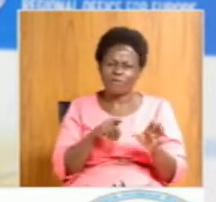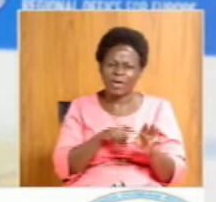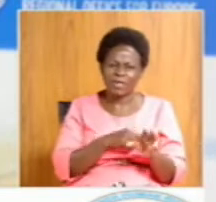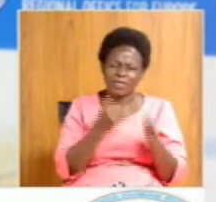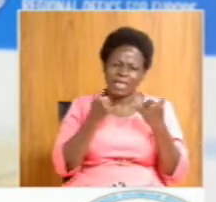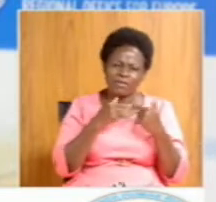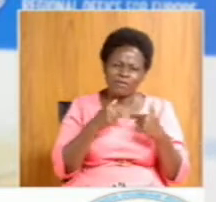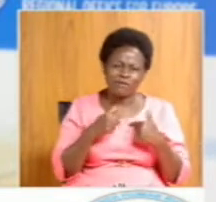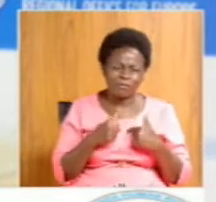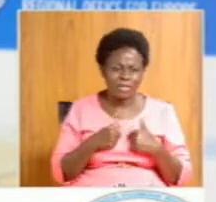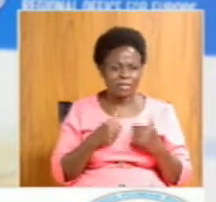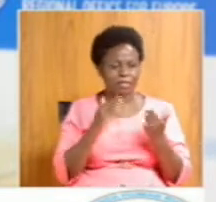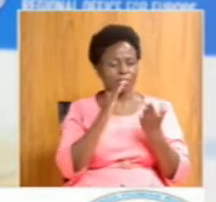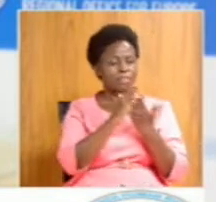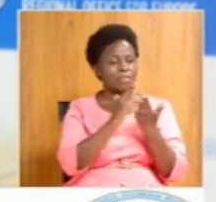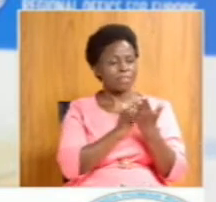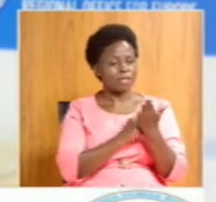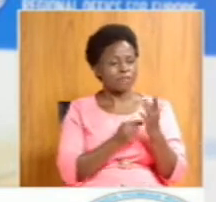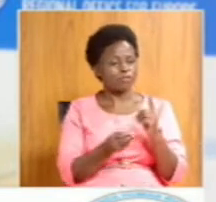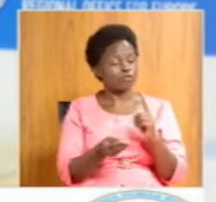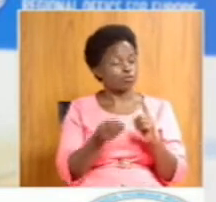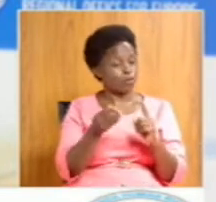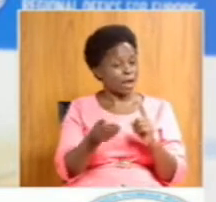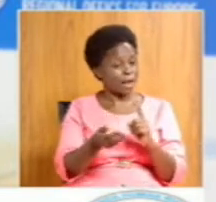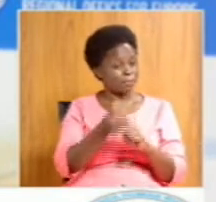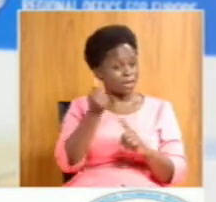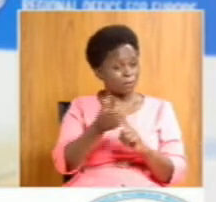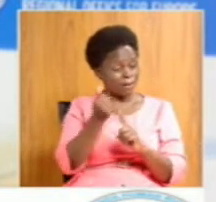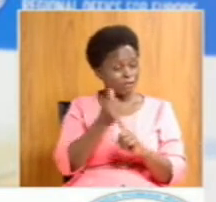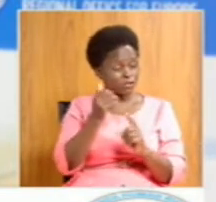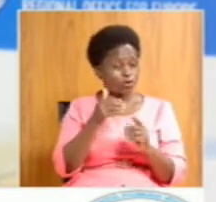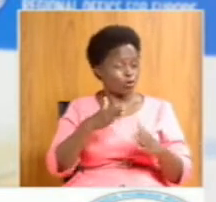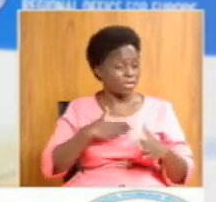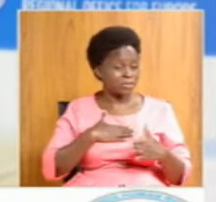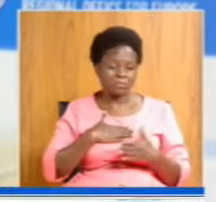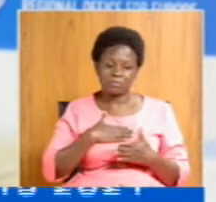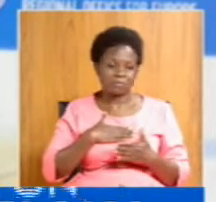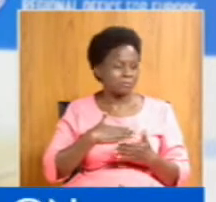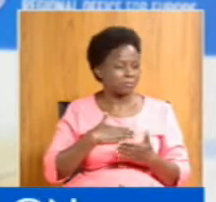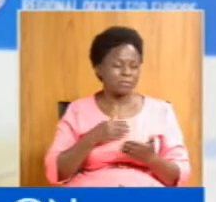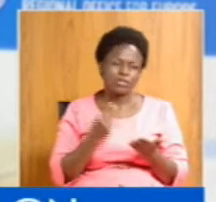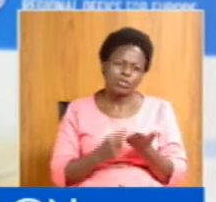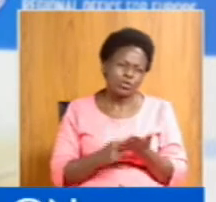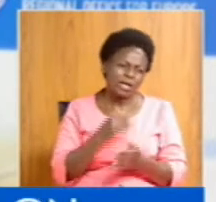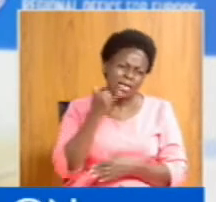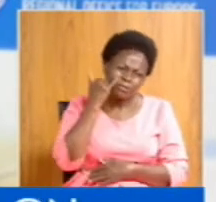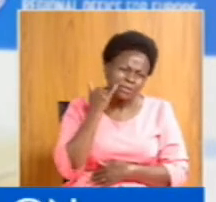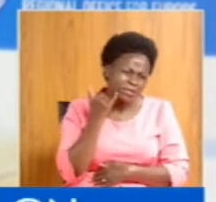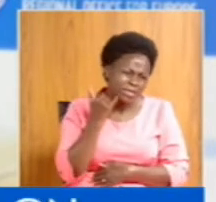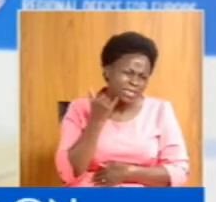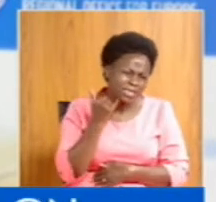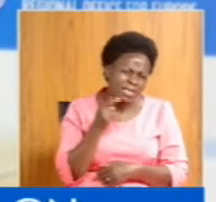they told us that the form to capture the beneficial ownership had not been done Uganda are we serious about